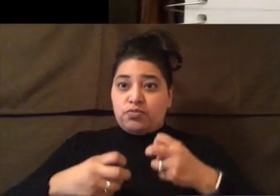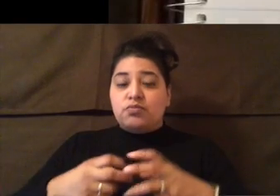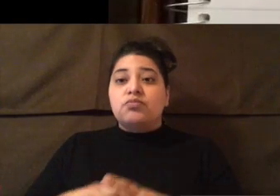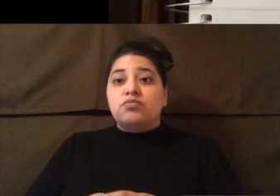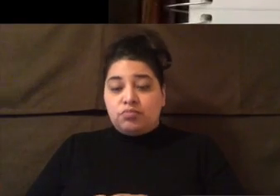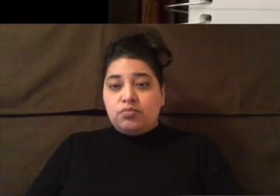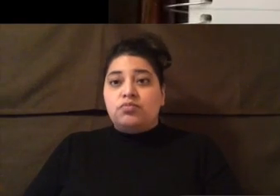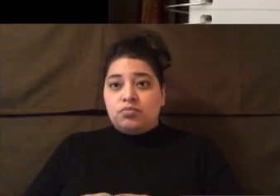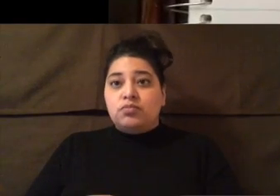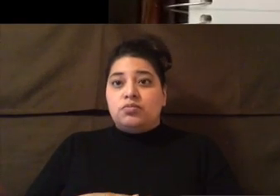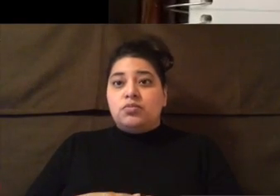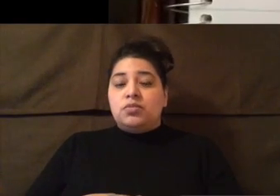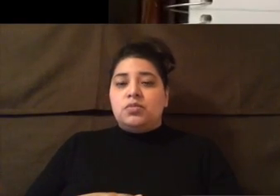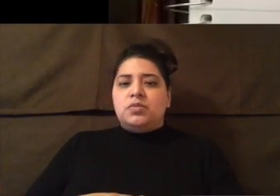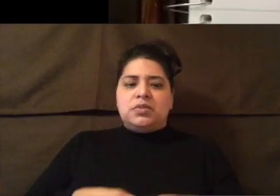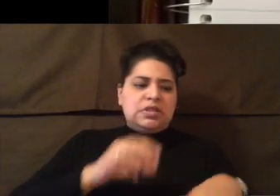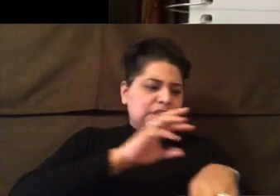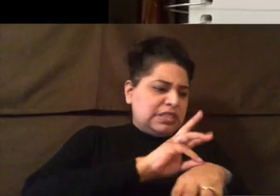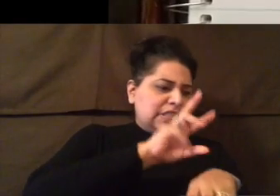equation.